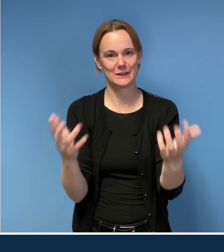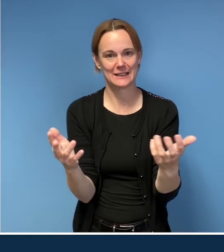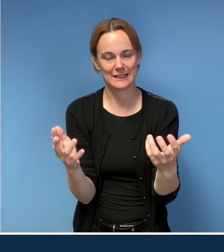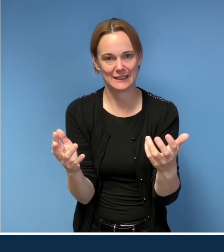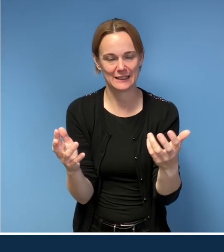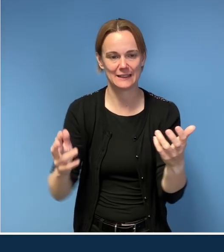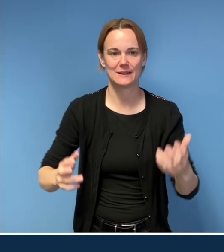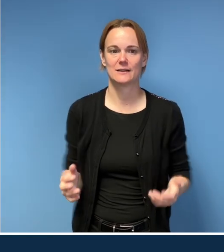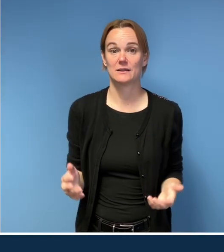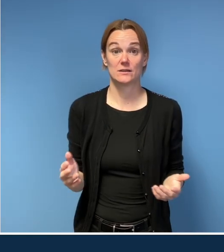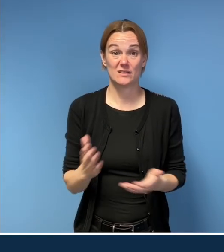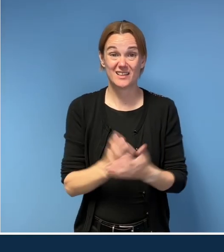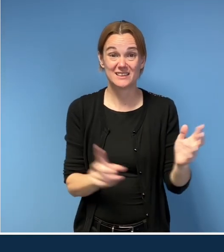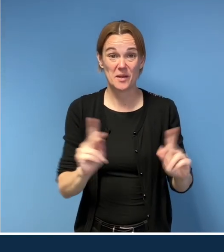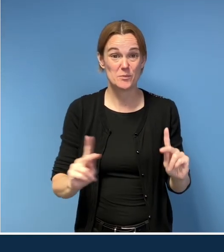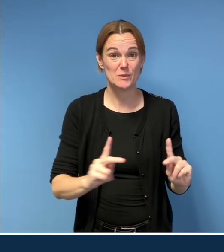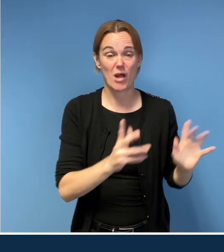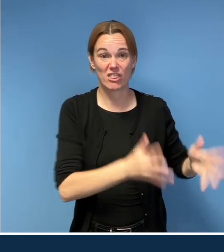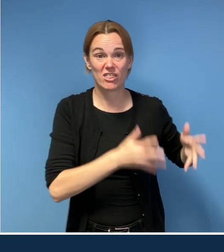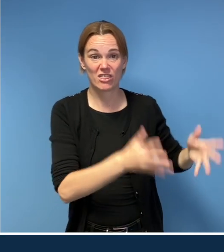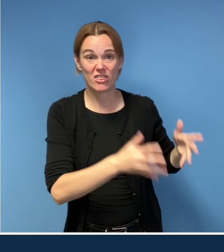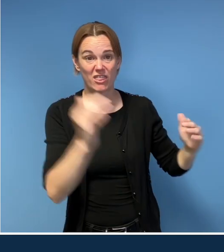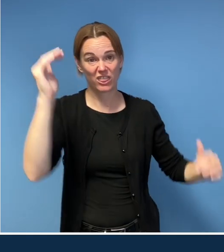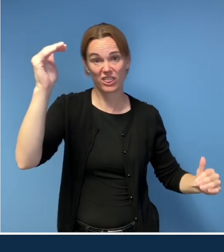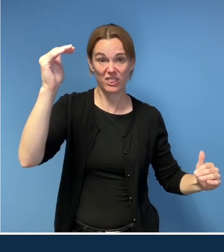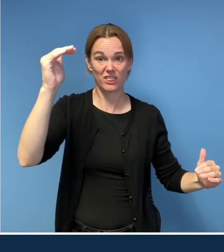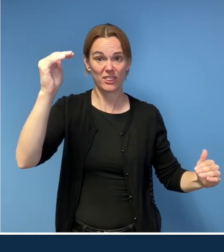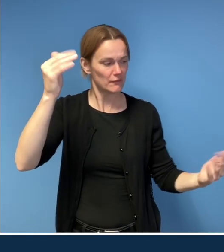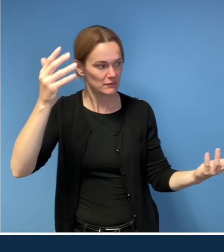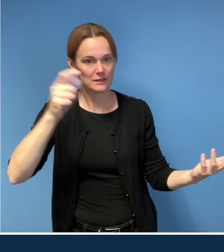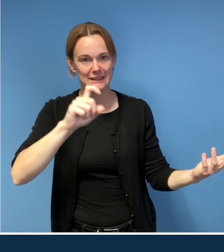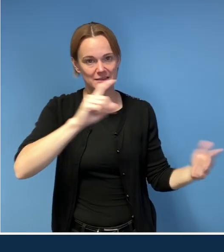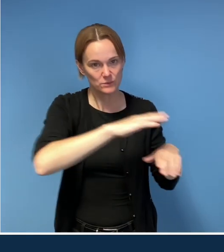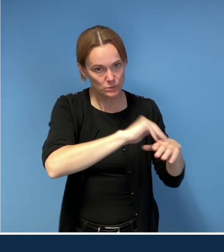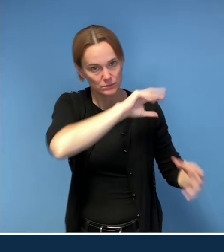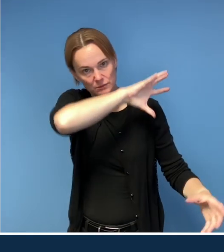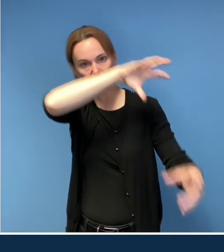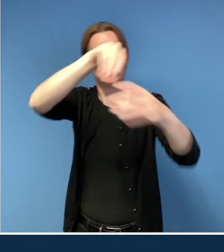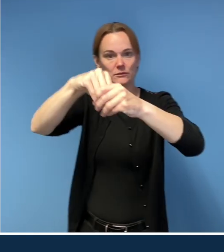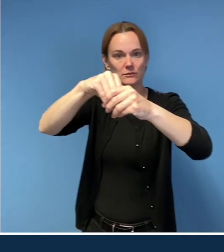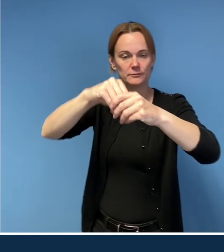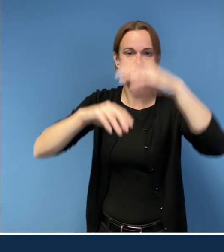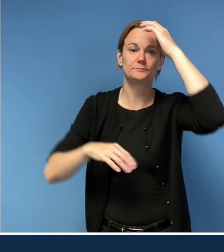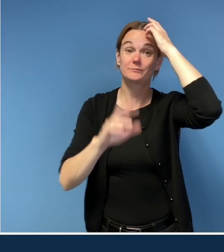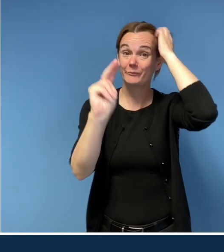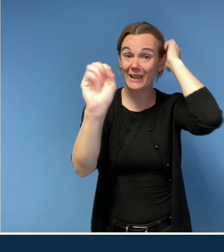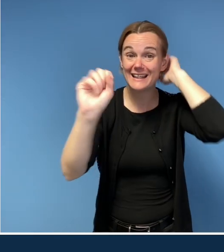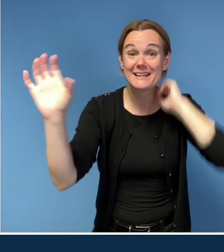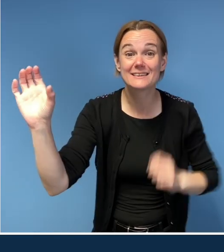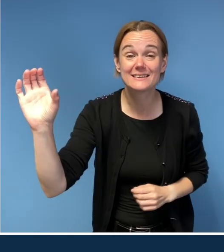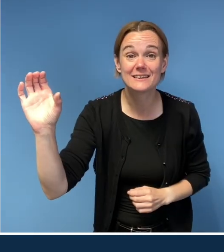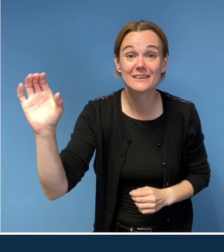there's still people who can't even get to the table to have those conversations around equity. And one of the things that I want to challenge the college to is